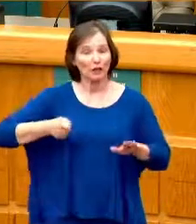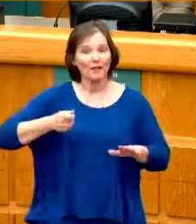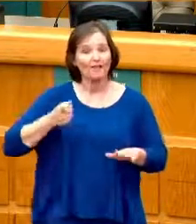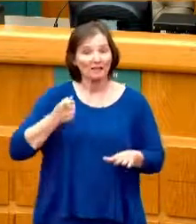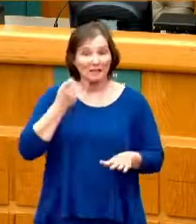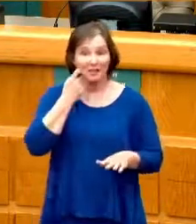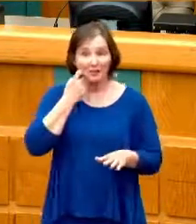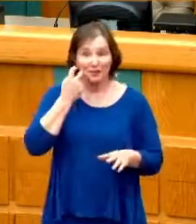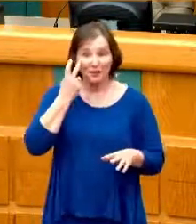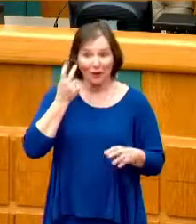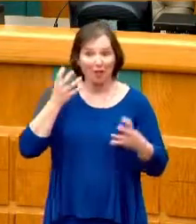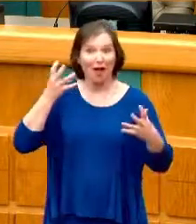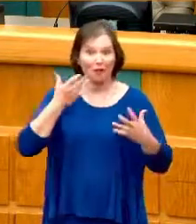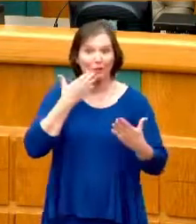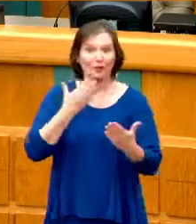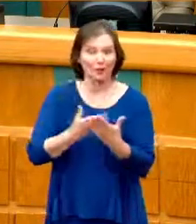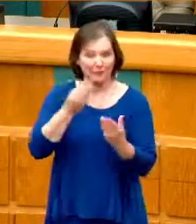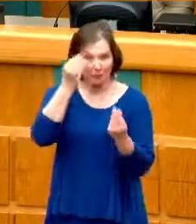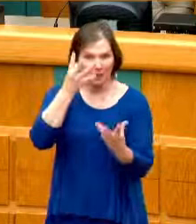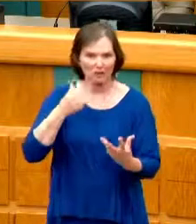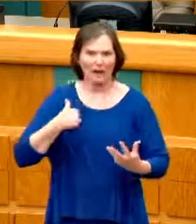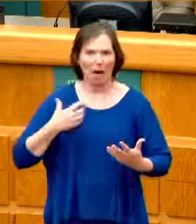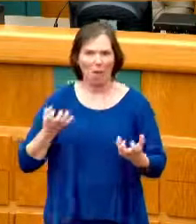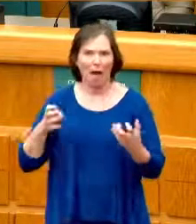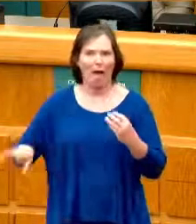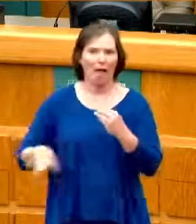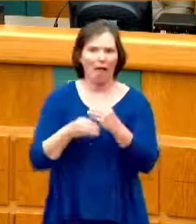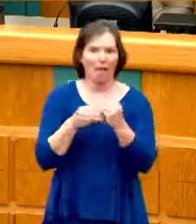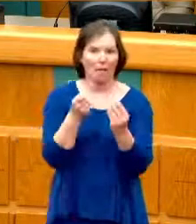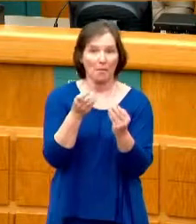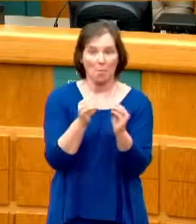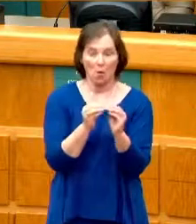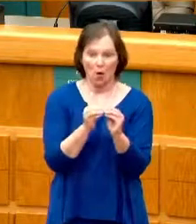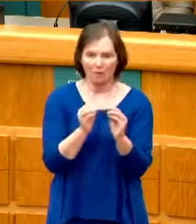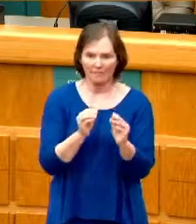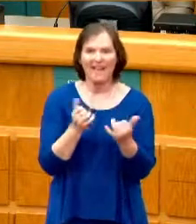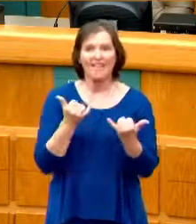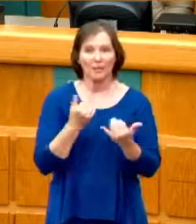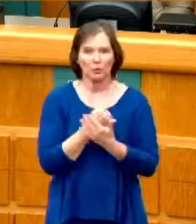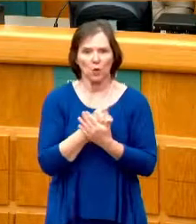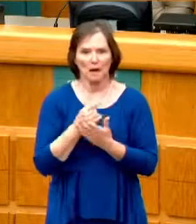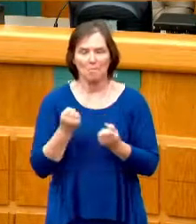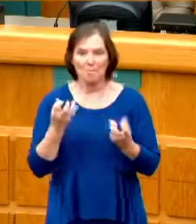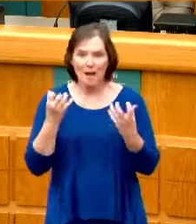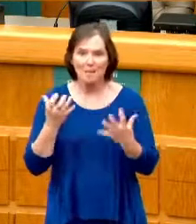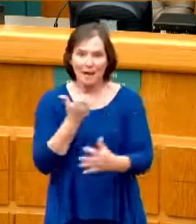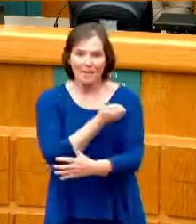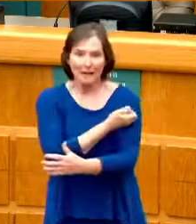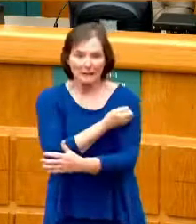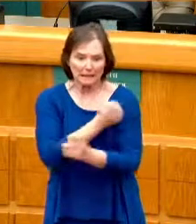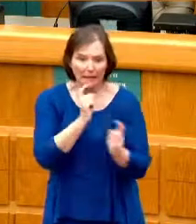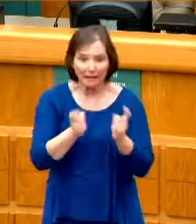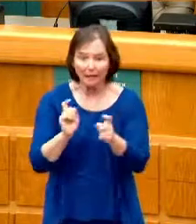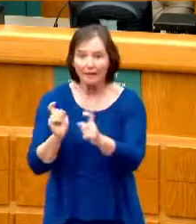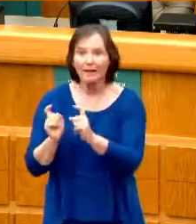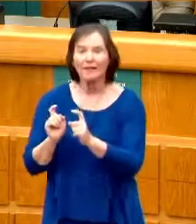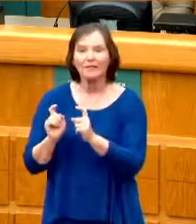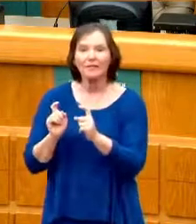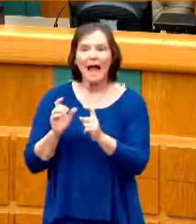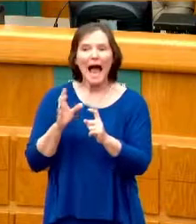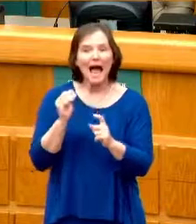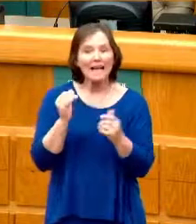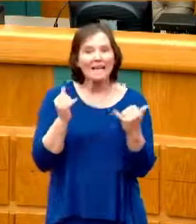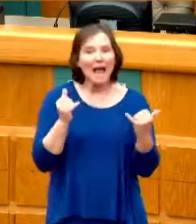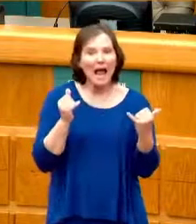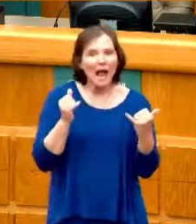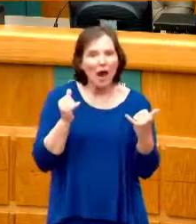We had another great week of vaccinations, and you just heard the exciting news that we have